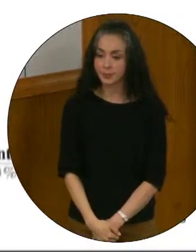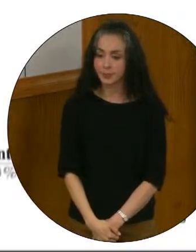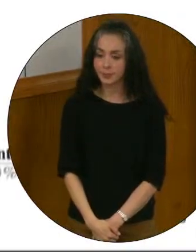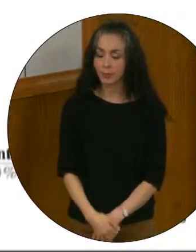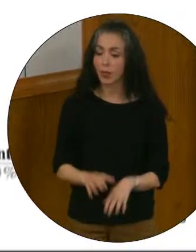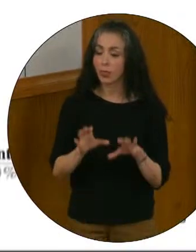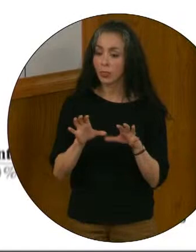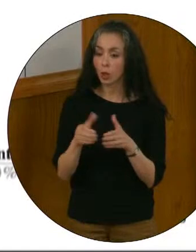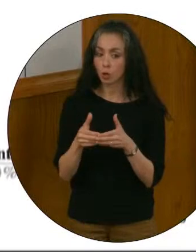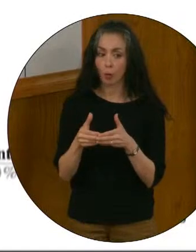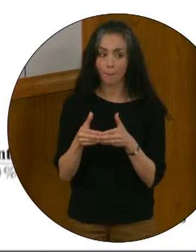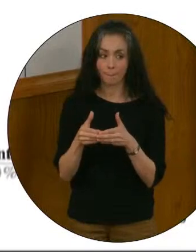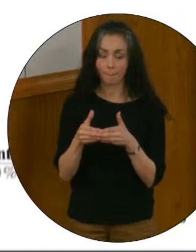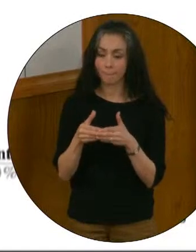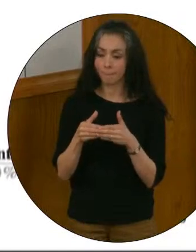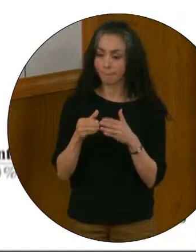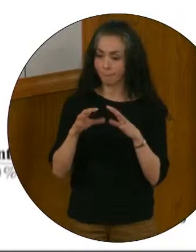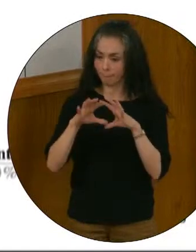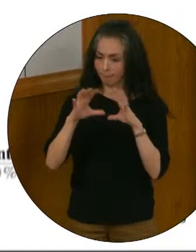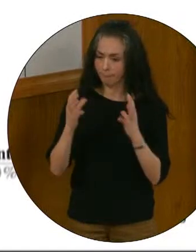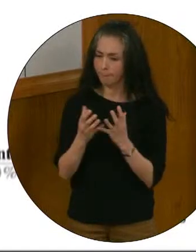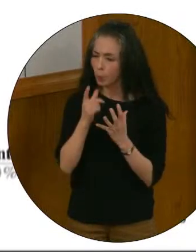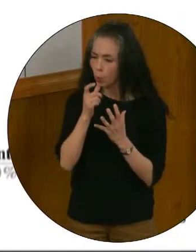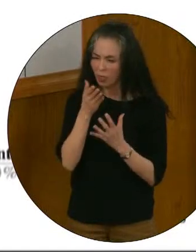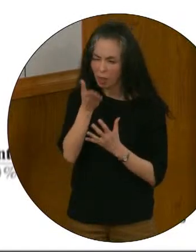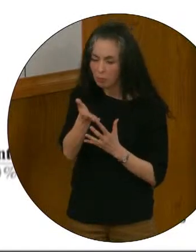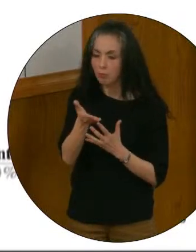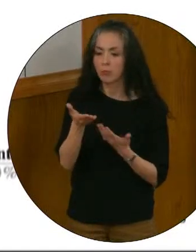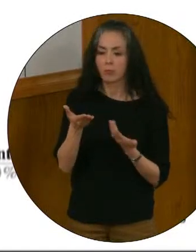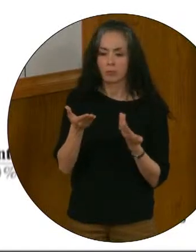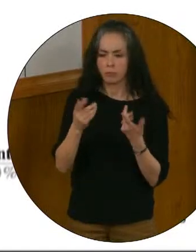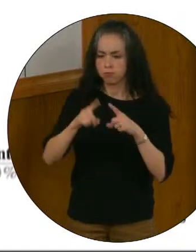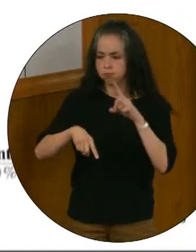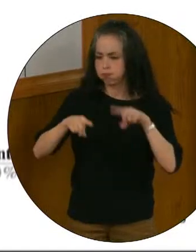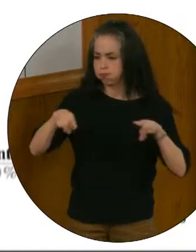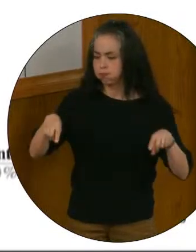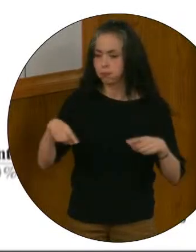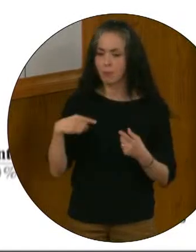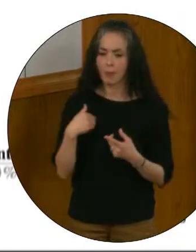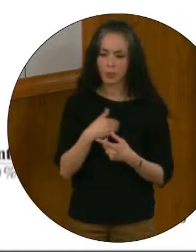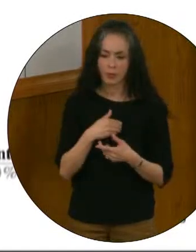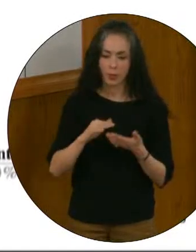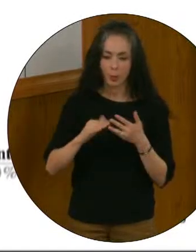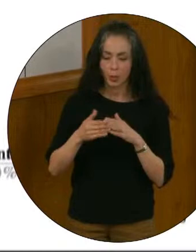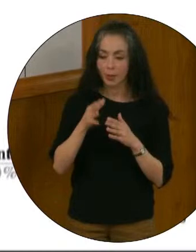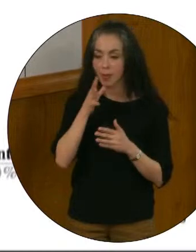The group makeup was quite diverse, with members of the community,